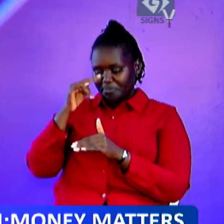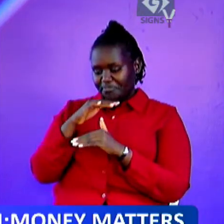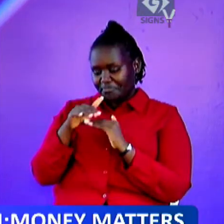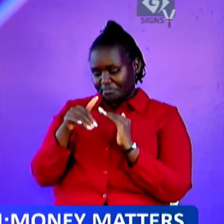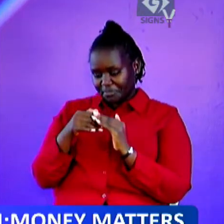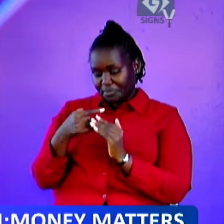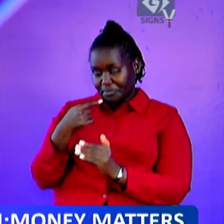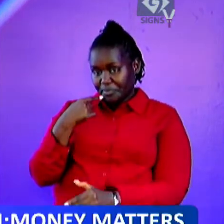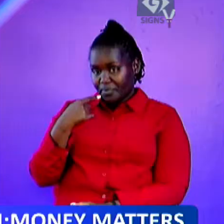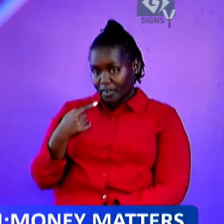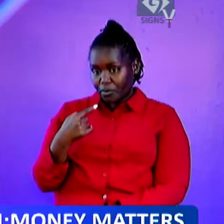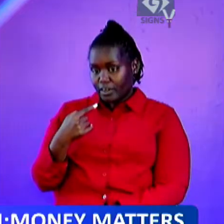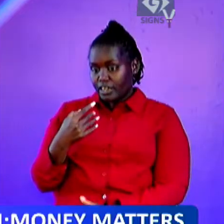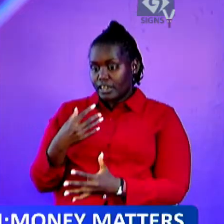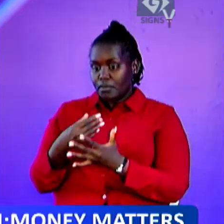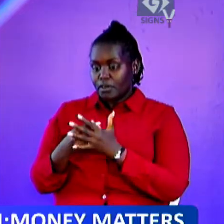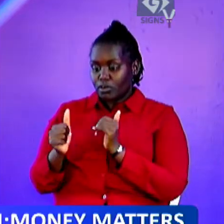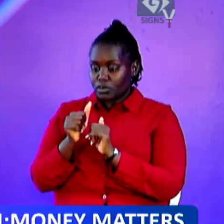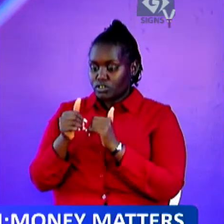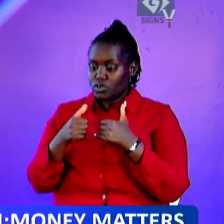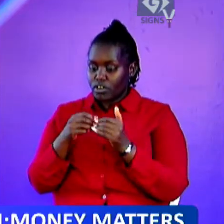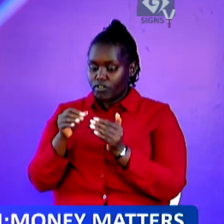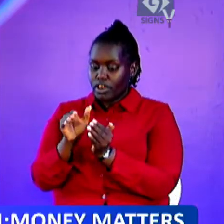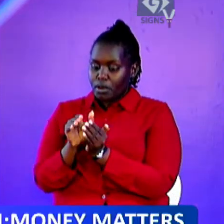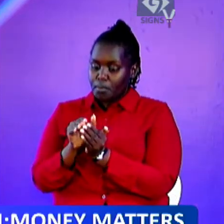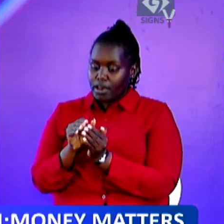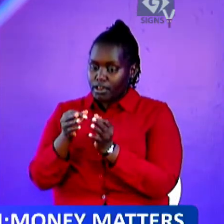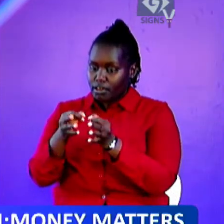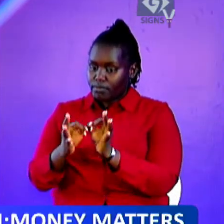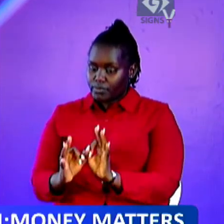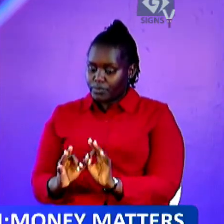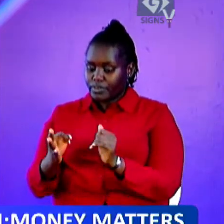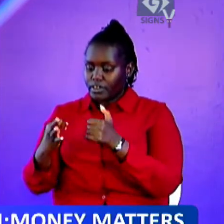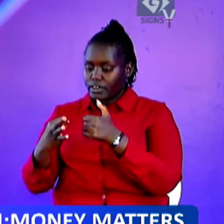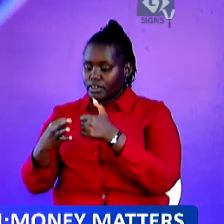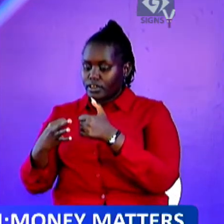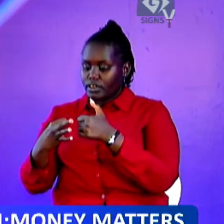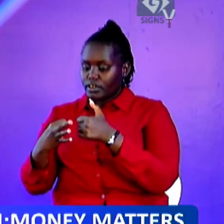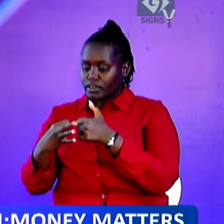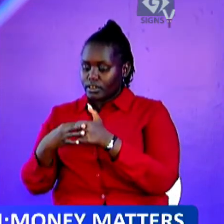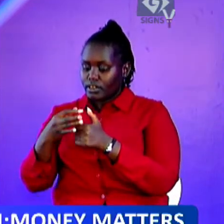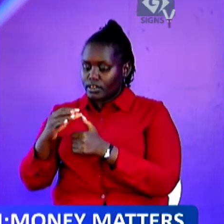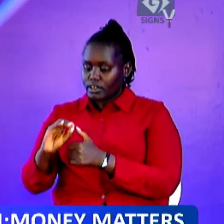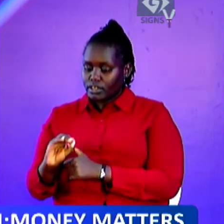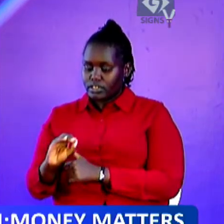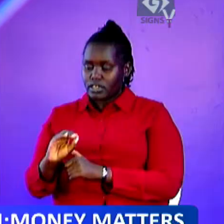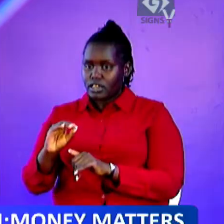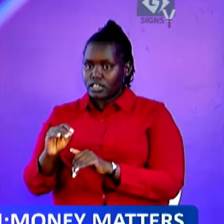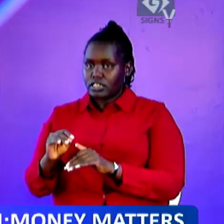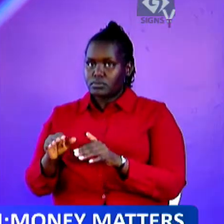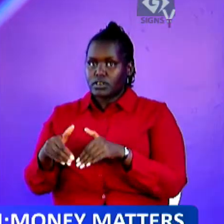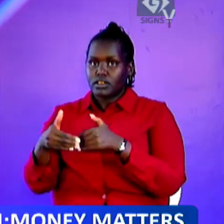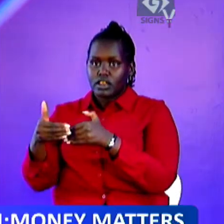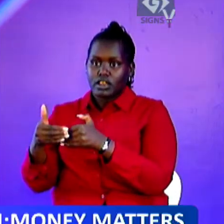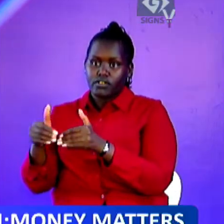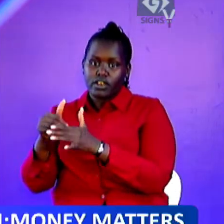shillings that you have in your bank account, 80 shillings has been lent out. The other 20 or 30